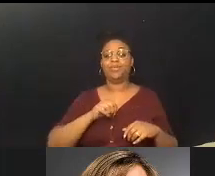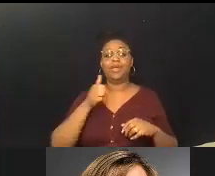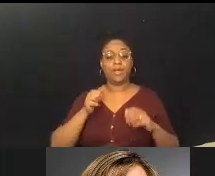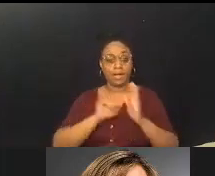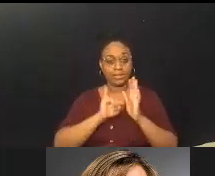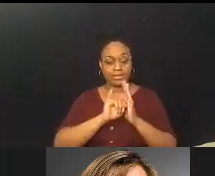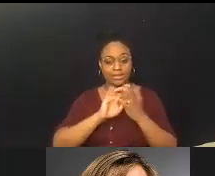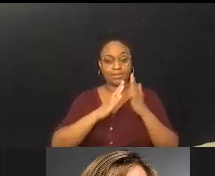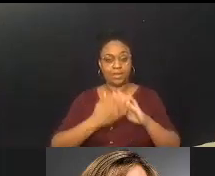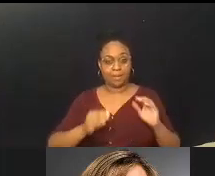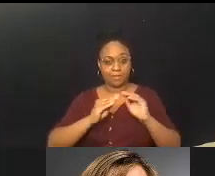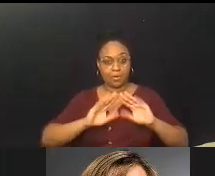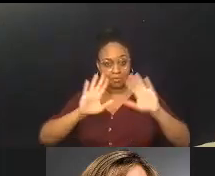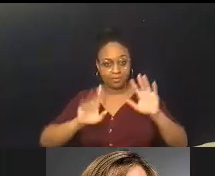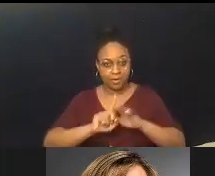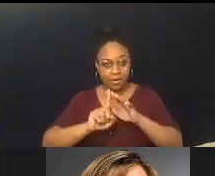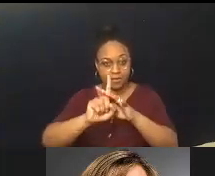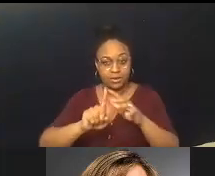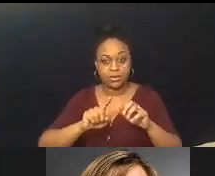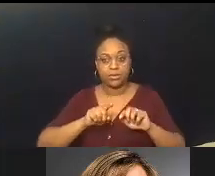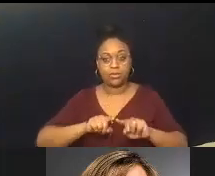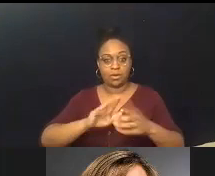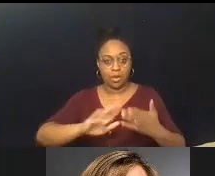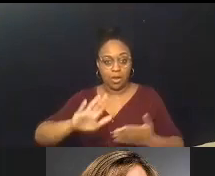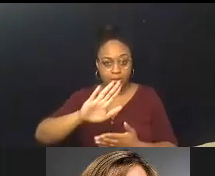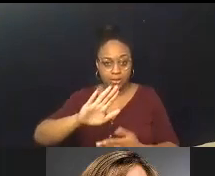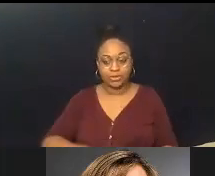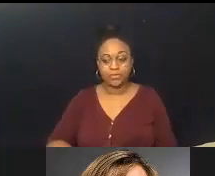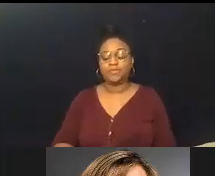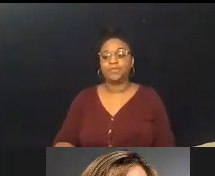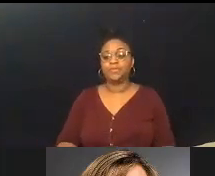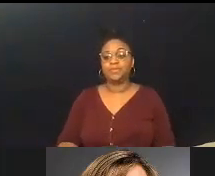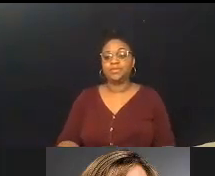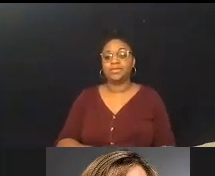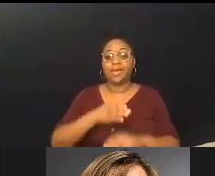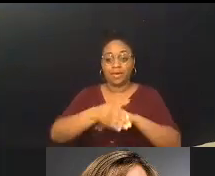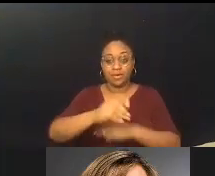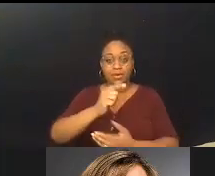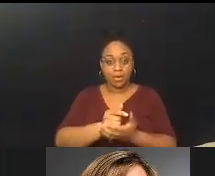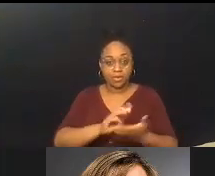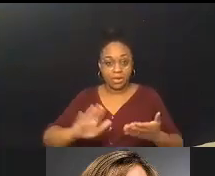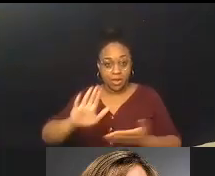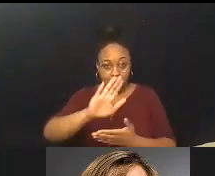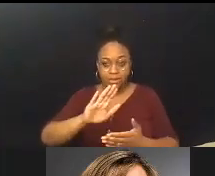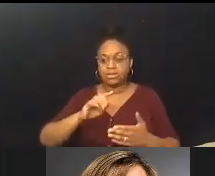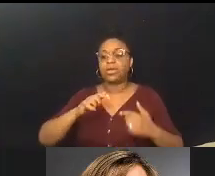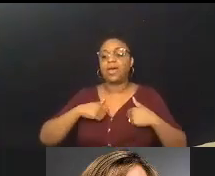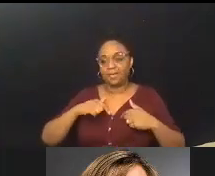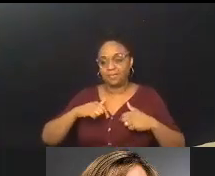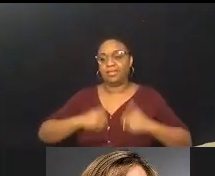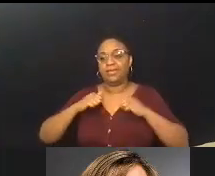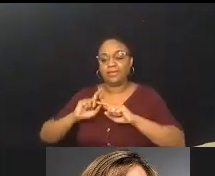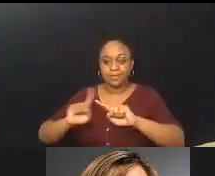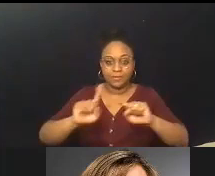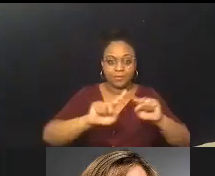was going through college. And then since then, I've lived in a lot of places and interacted with a lot of people and learned from them. And so I